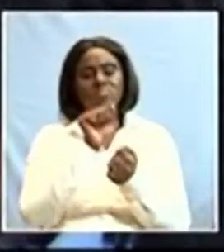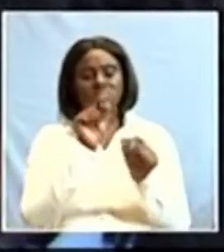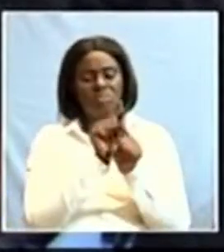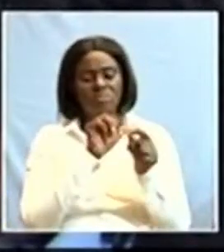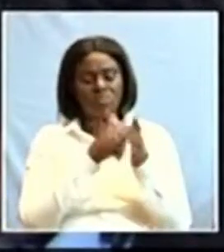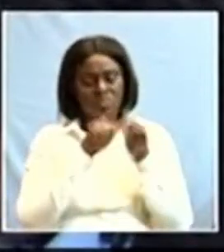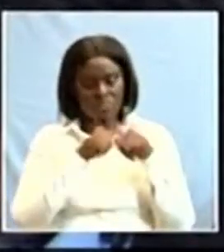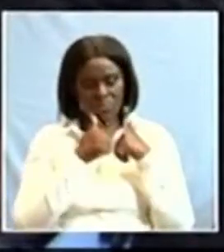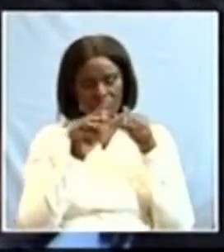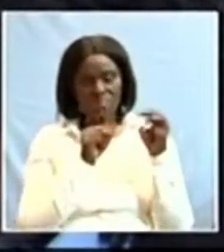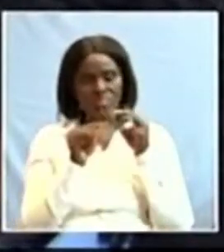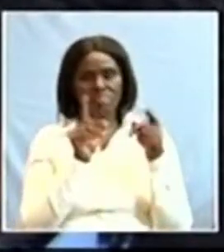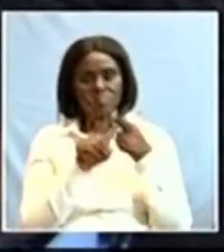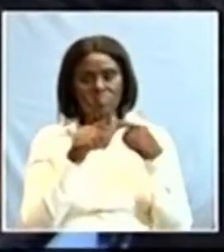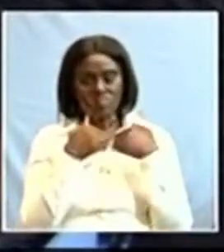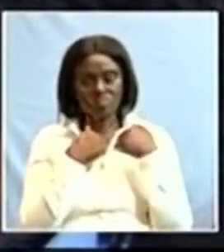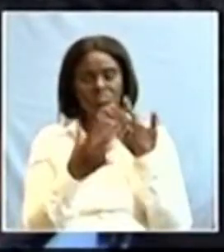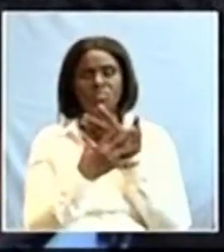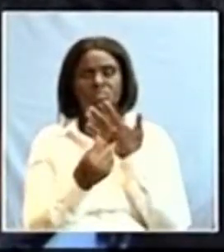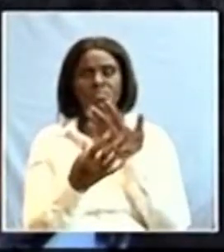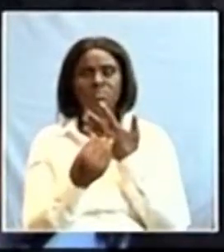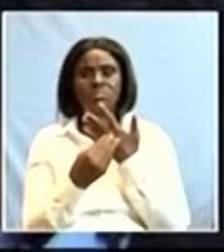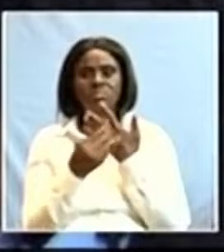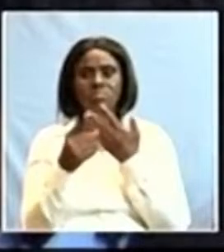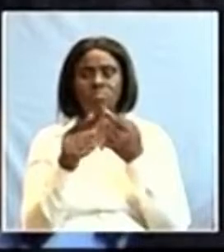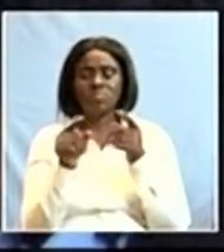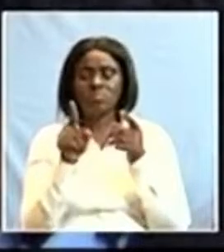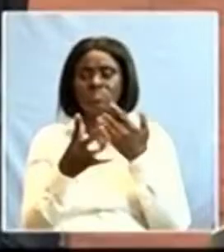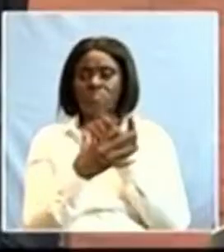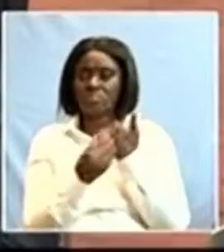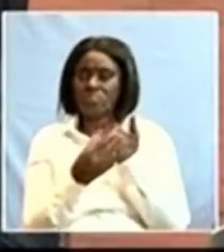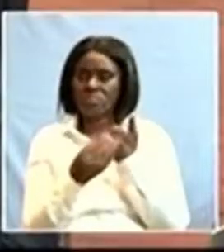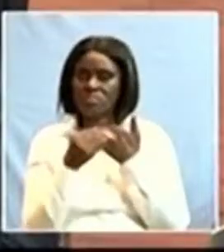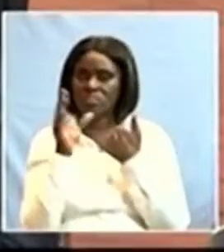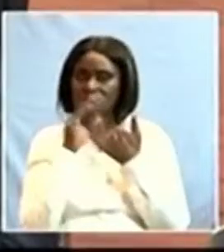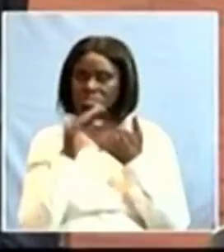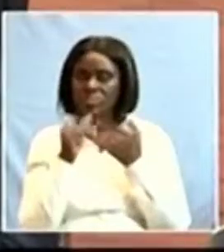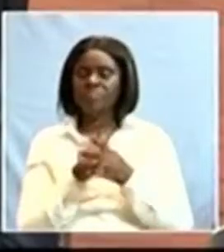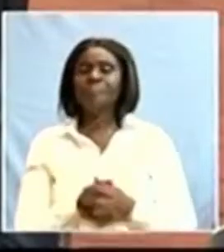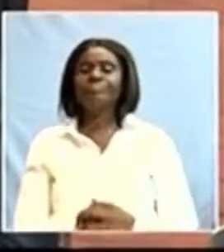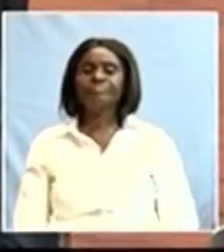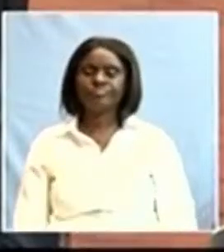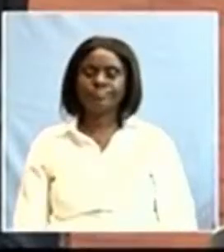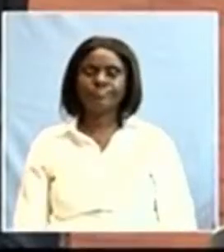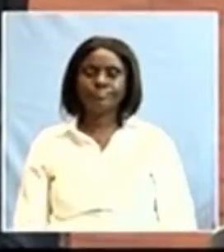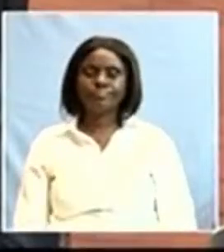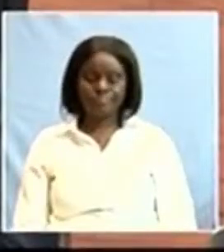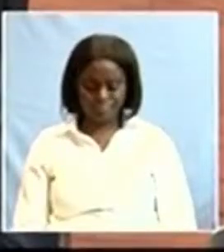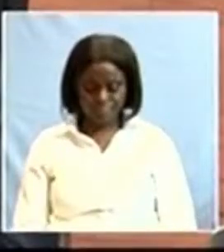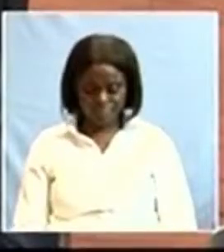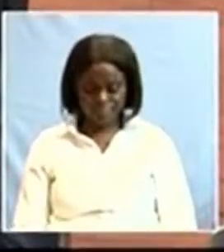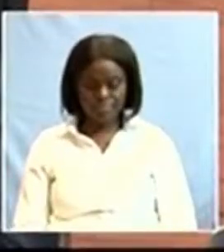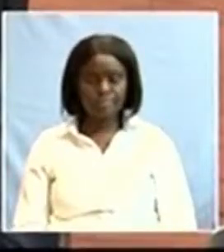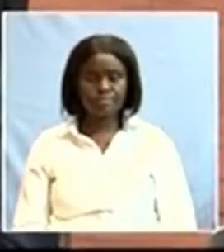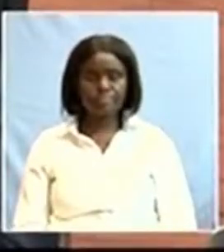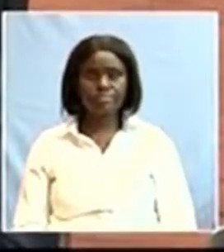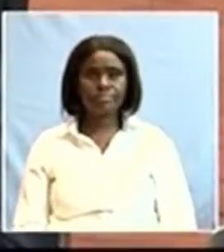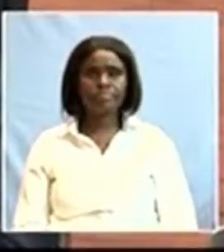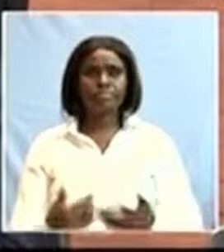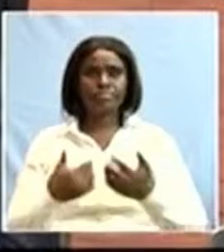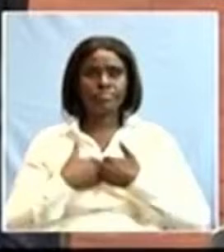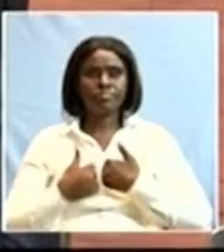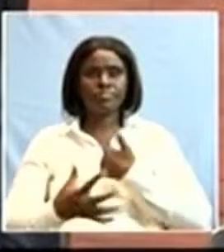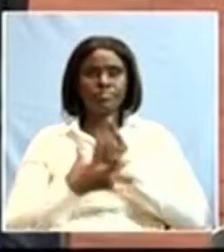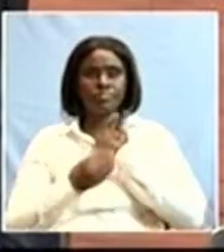how we managed to actually get a copy. So you got a copy. That's what the chairperson is asking. Do you have a